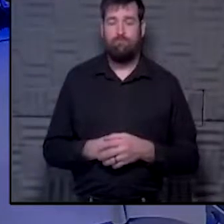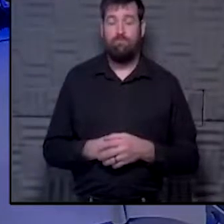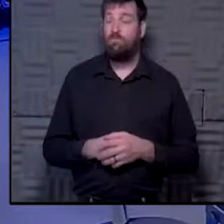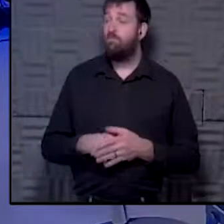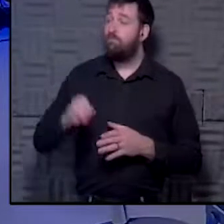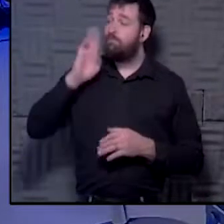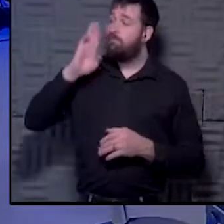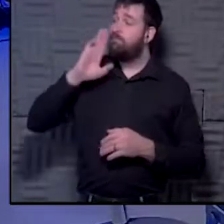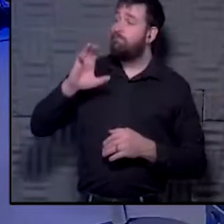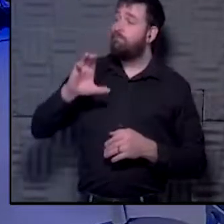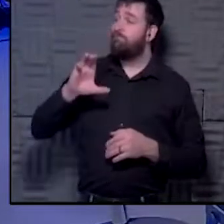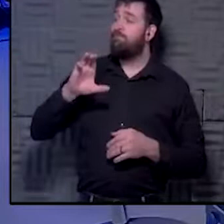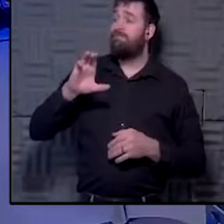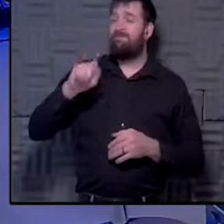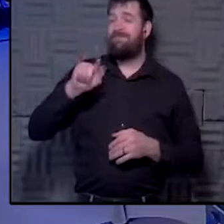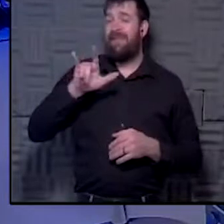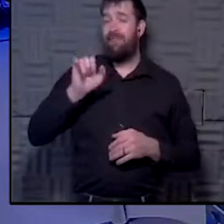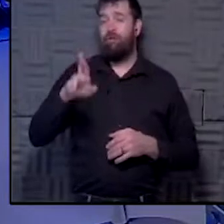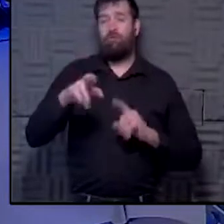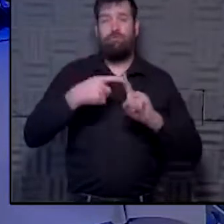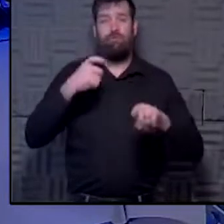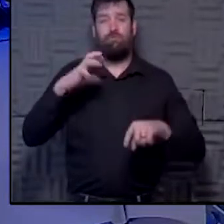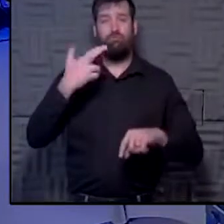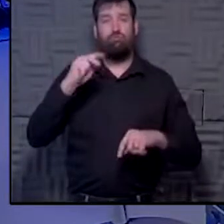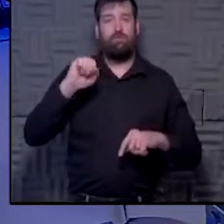Hey guys, good morning. Taylor, 41. Hey, Taylor. There.